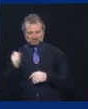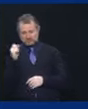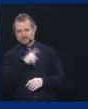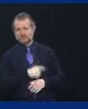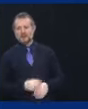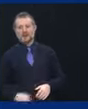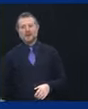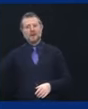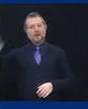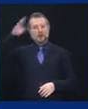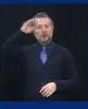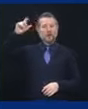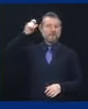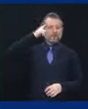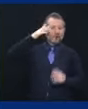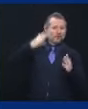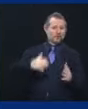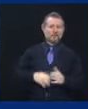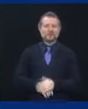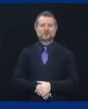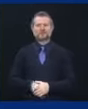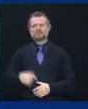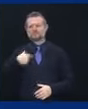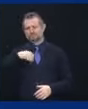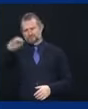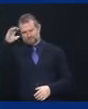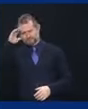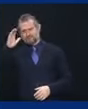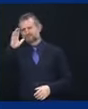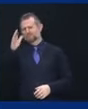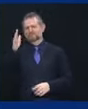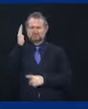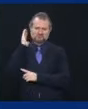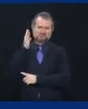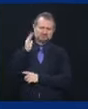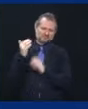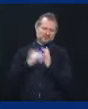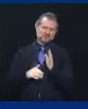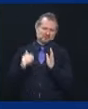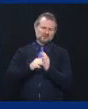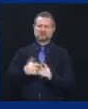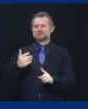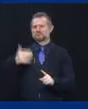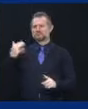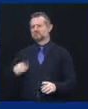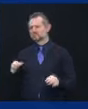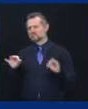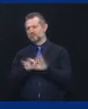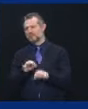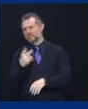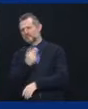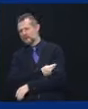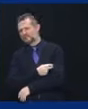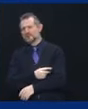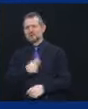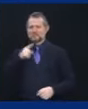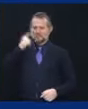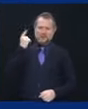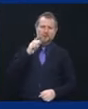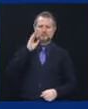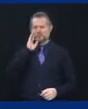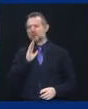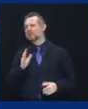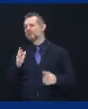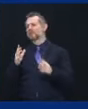Governor. You've heard you speak many times about the importance of vaccinating black and brown communities and